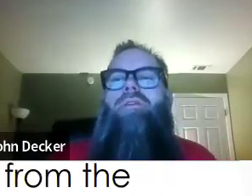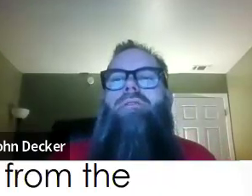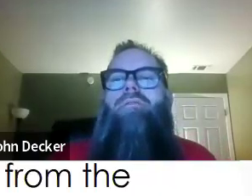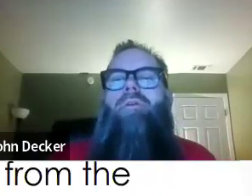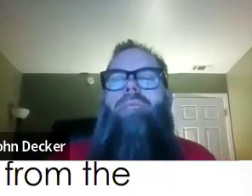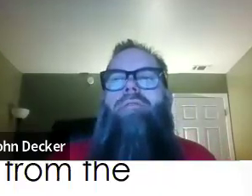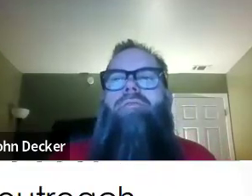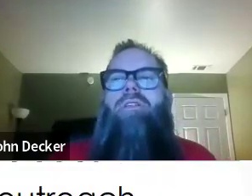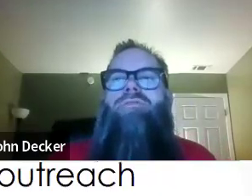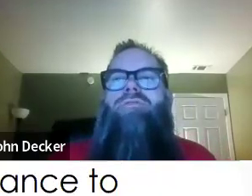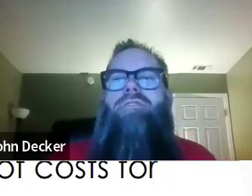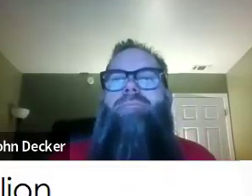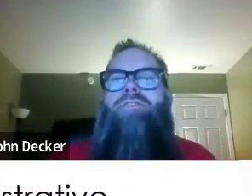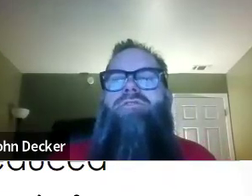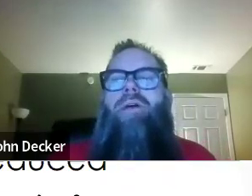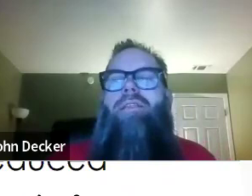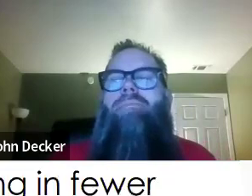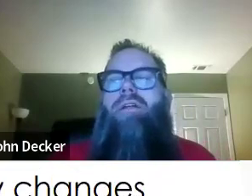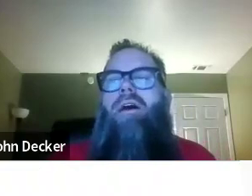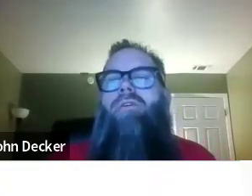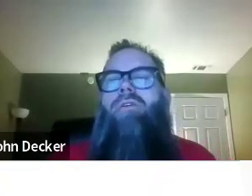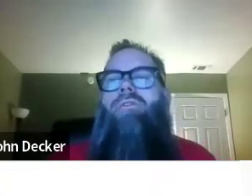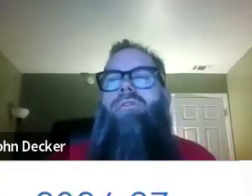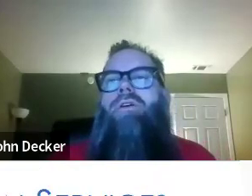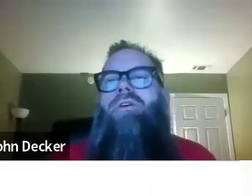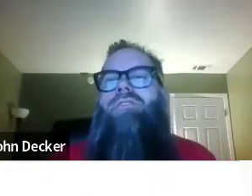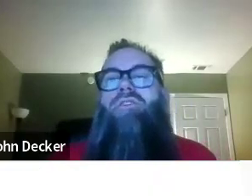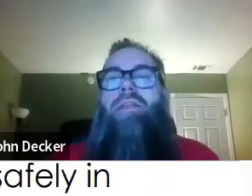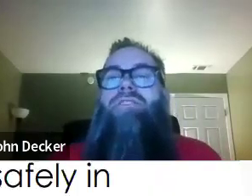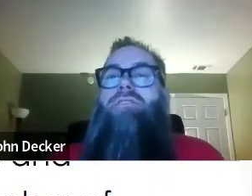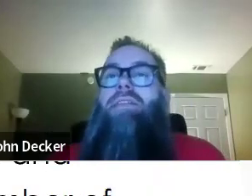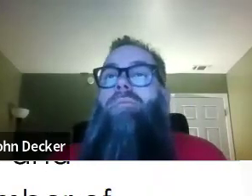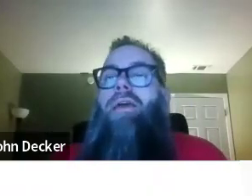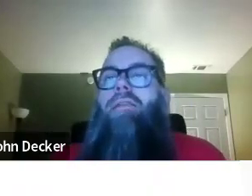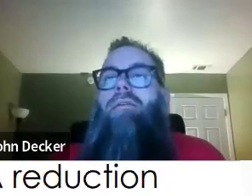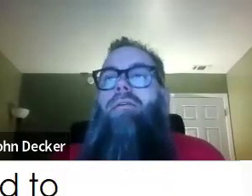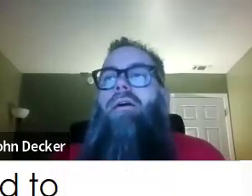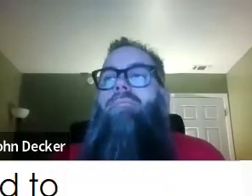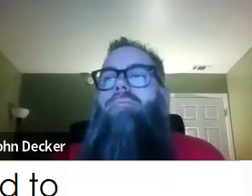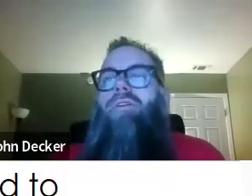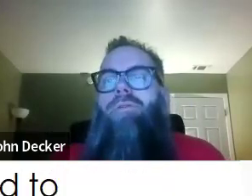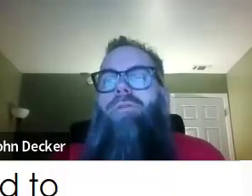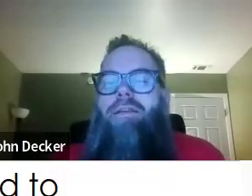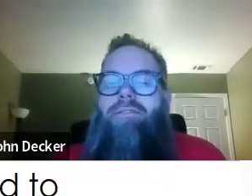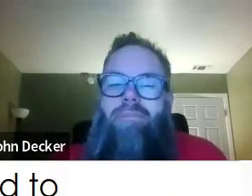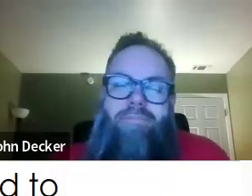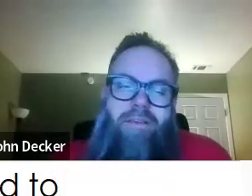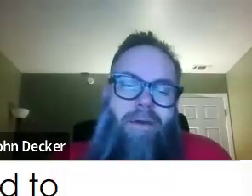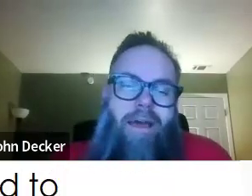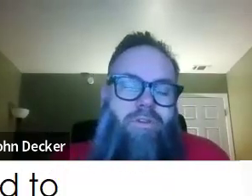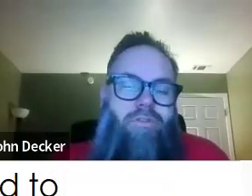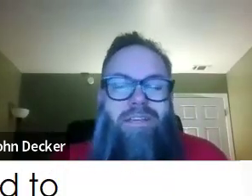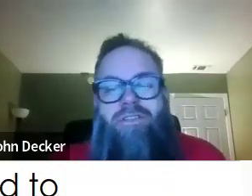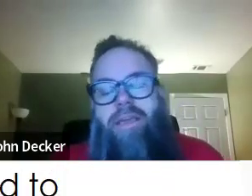to the Department of Developmental Services budget directly, but other determinations that are made that are related